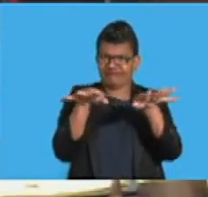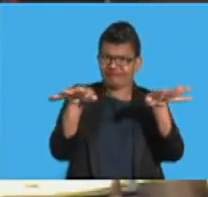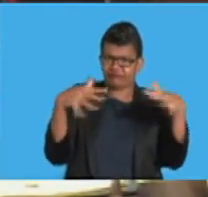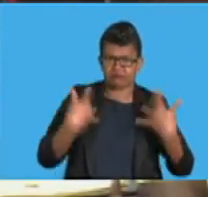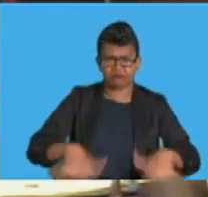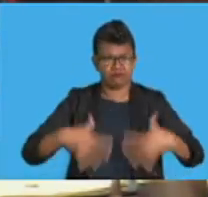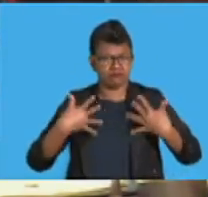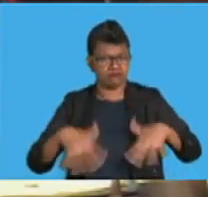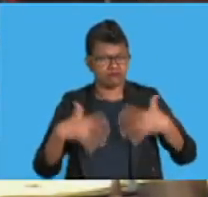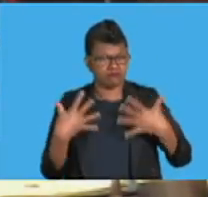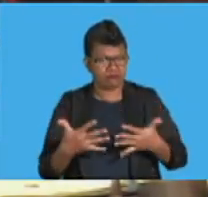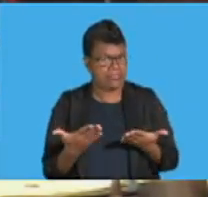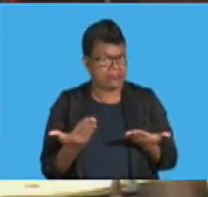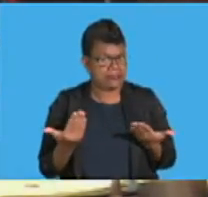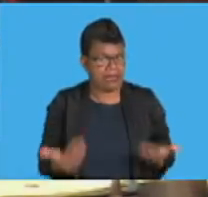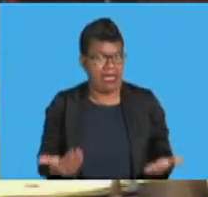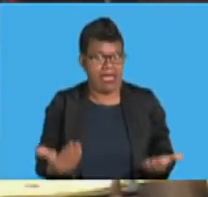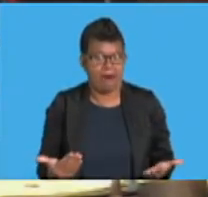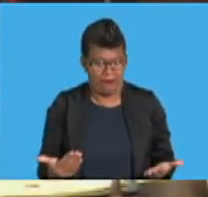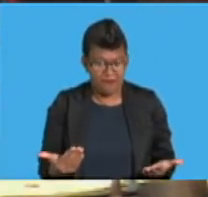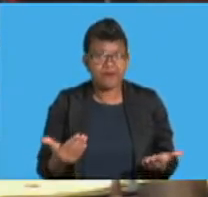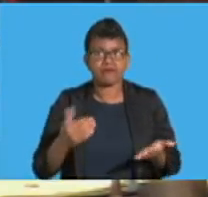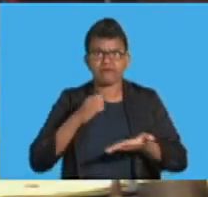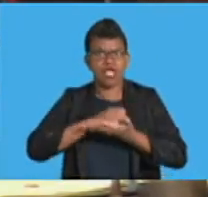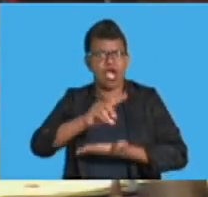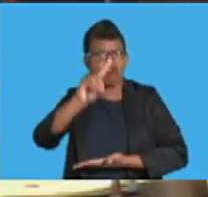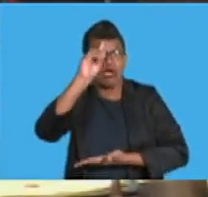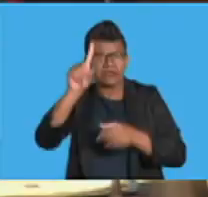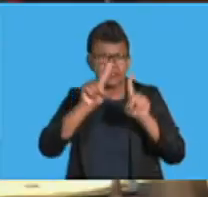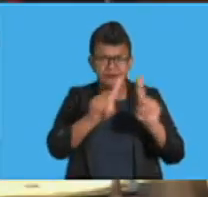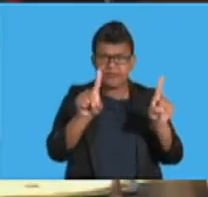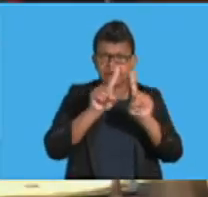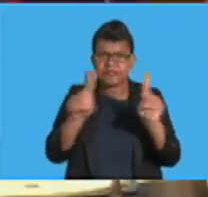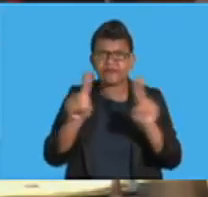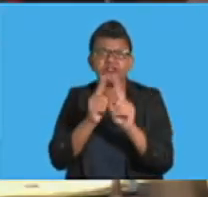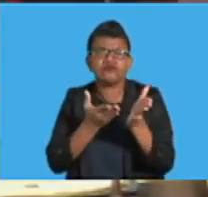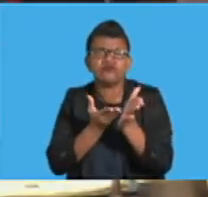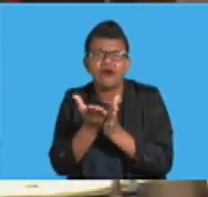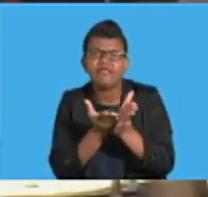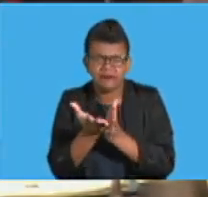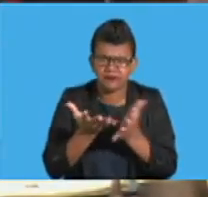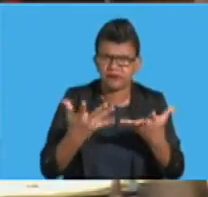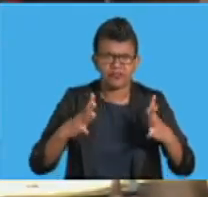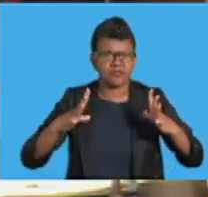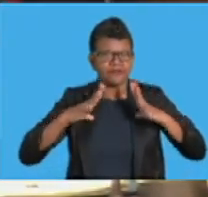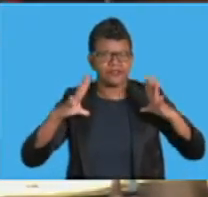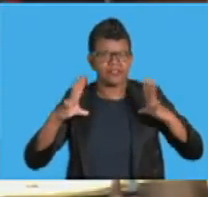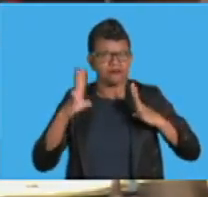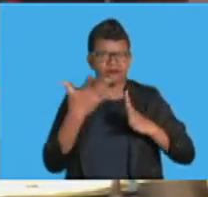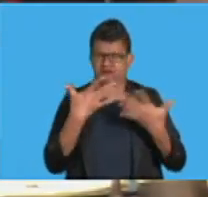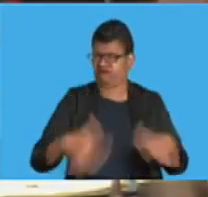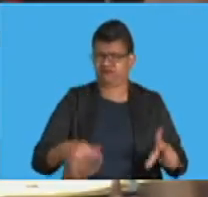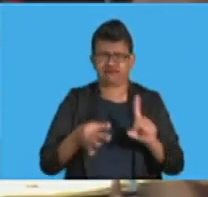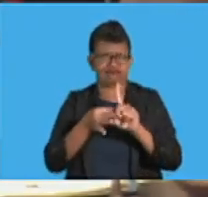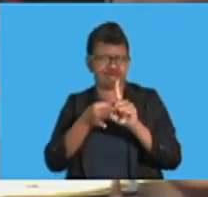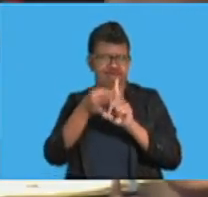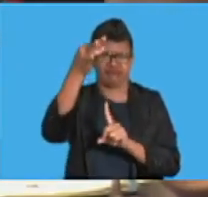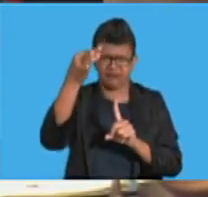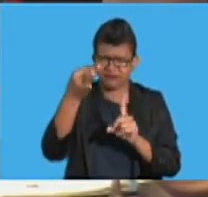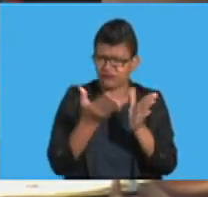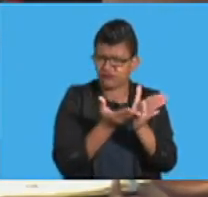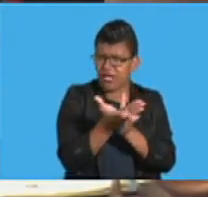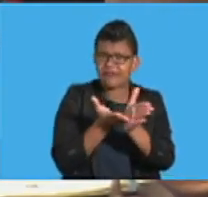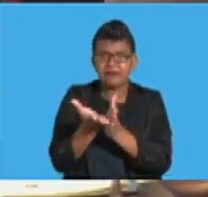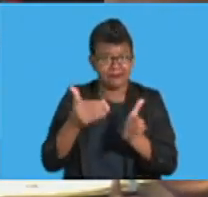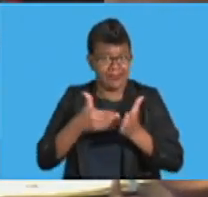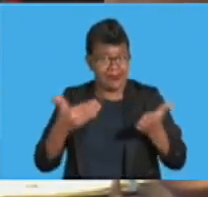take-home pay, and with reduced educational and other essential services cost, has of course improved our propensity to save or make